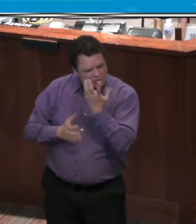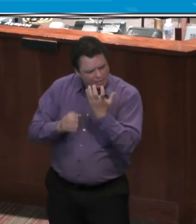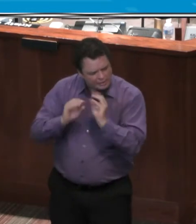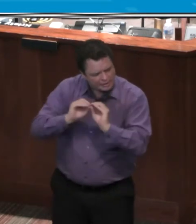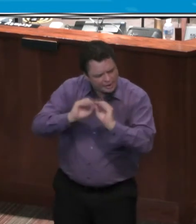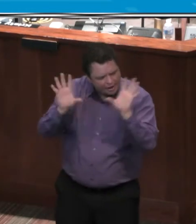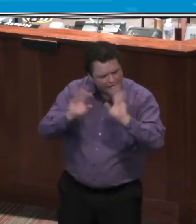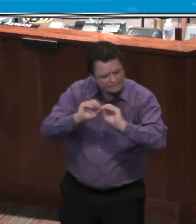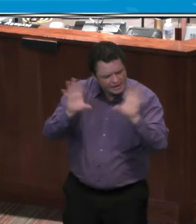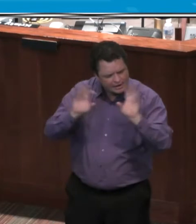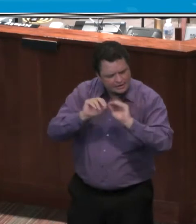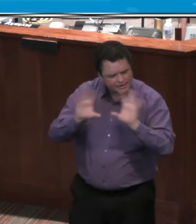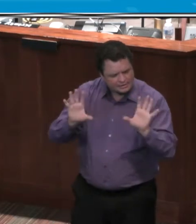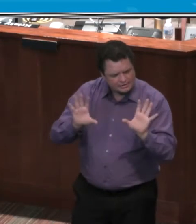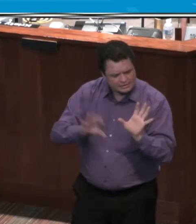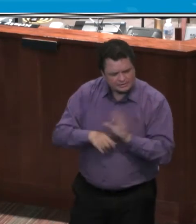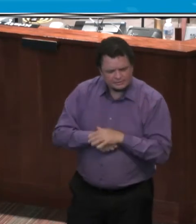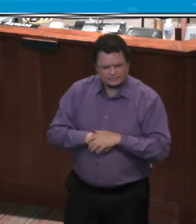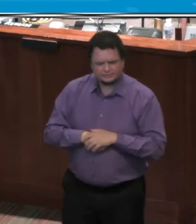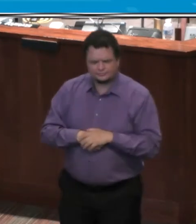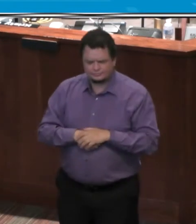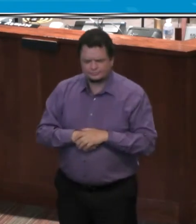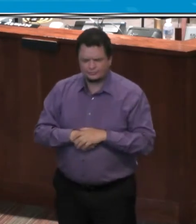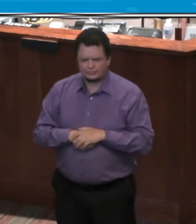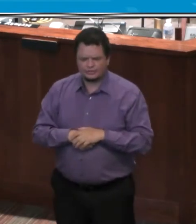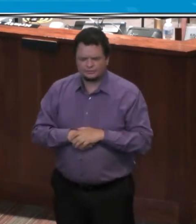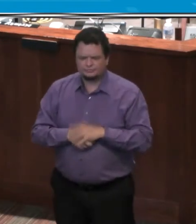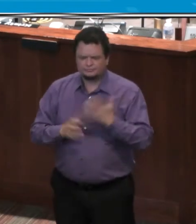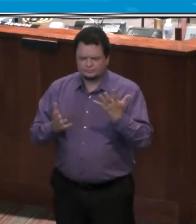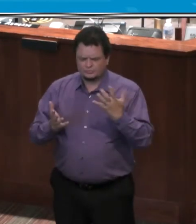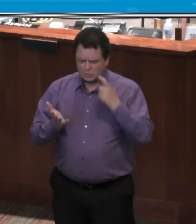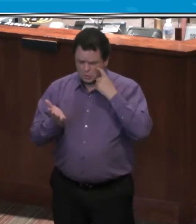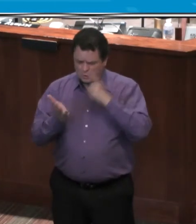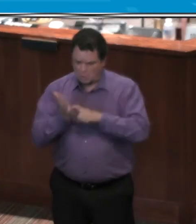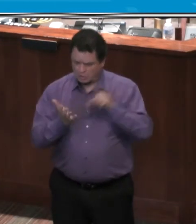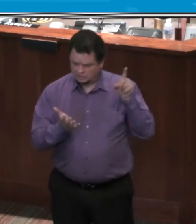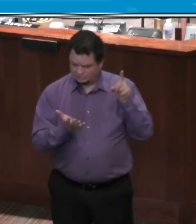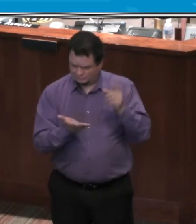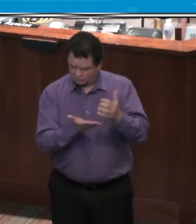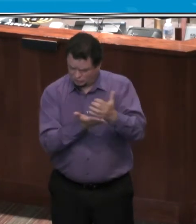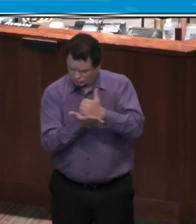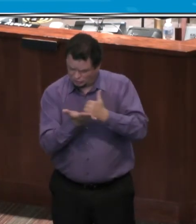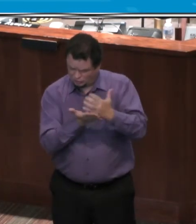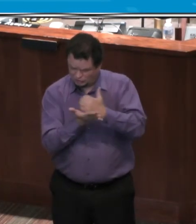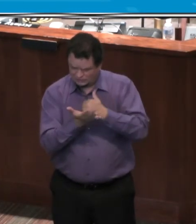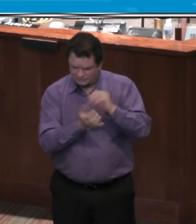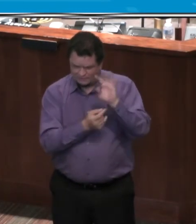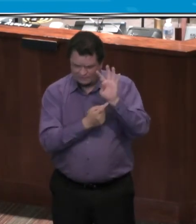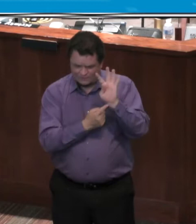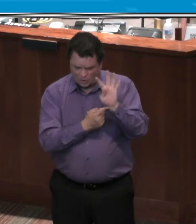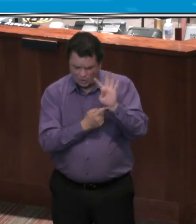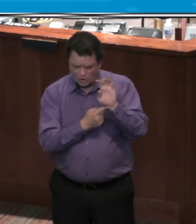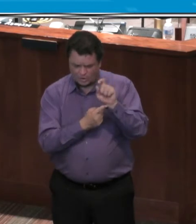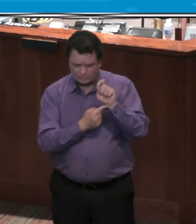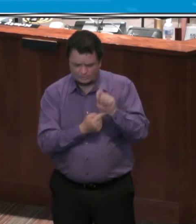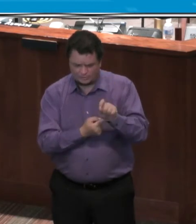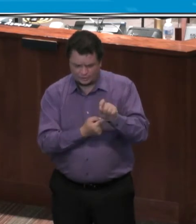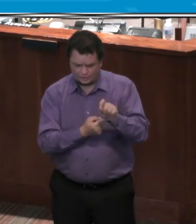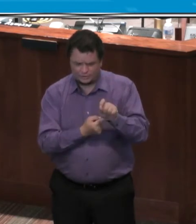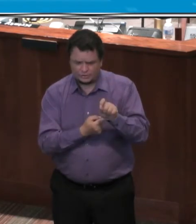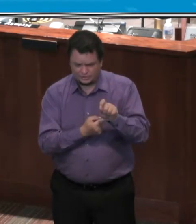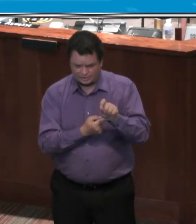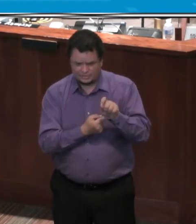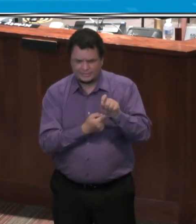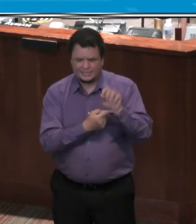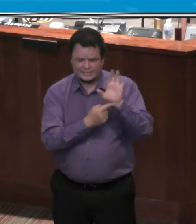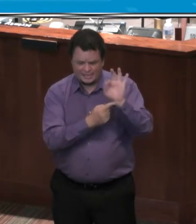revenue of was it 4.9 and some change? Mm-hmm. And then underneath there it says other